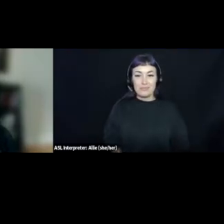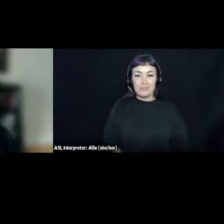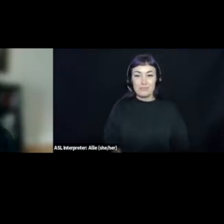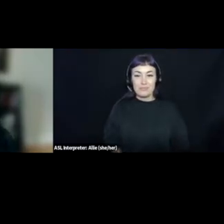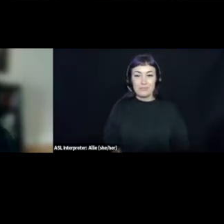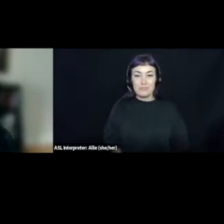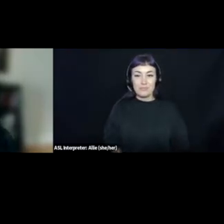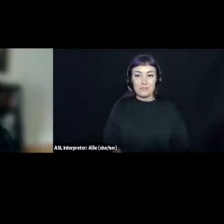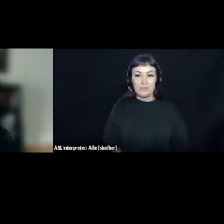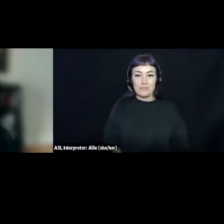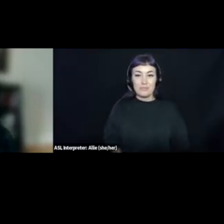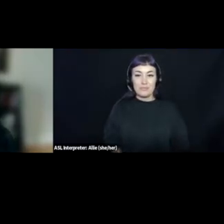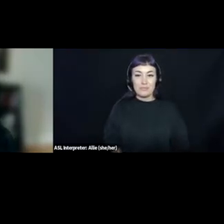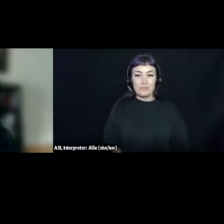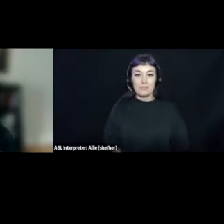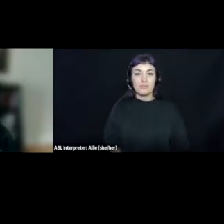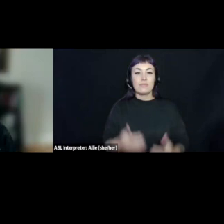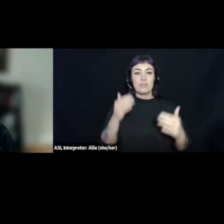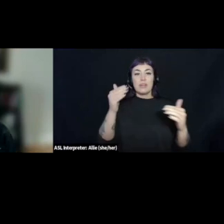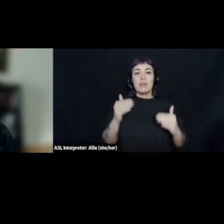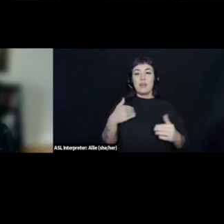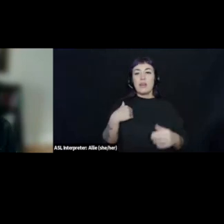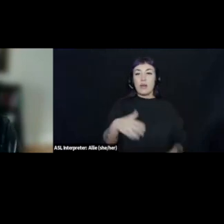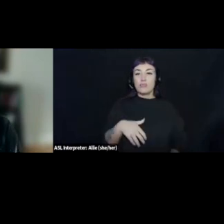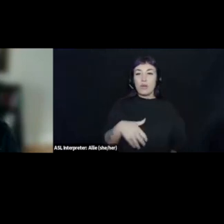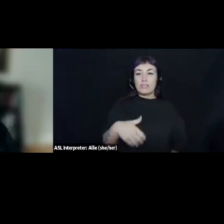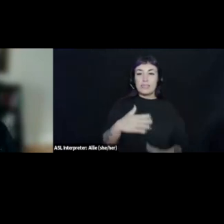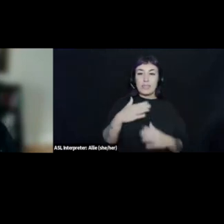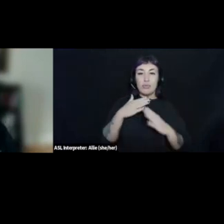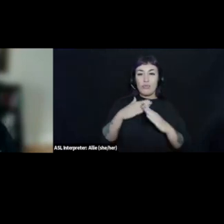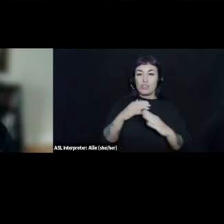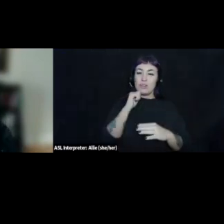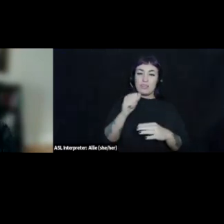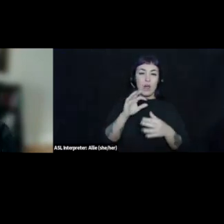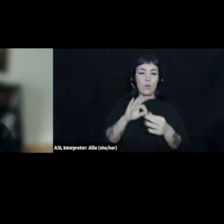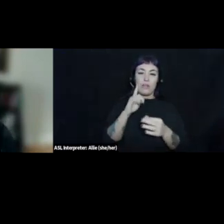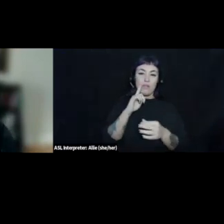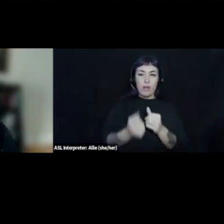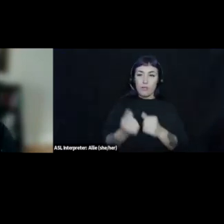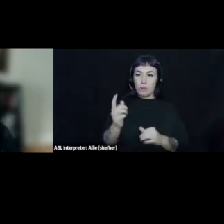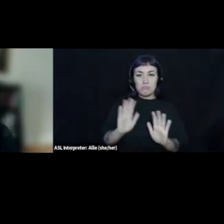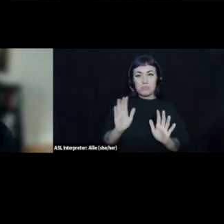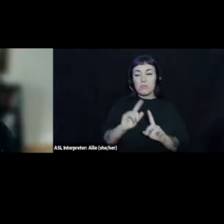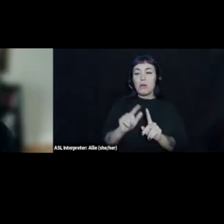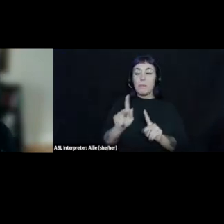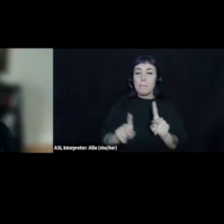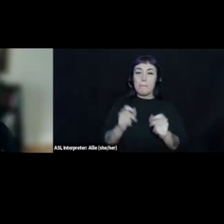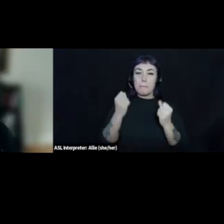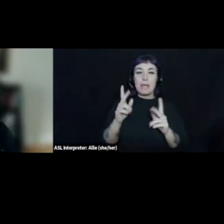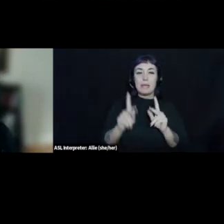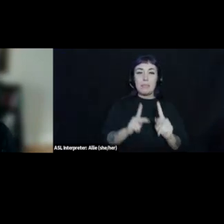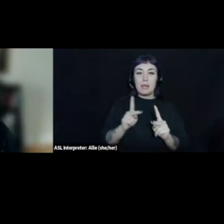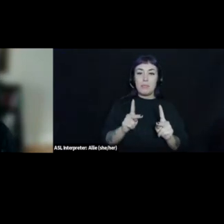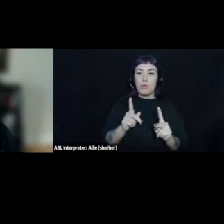All right, so let's move on to pregnancy prevention. That's not going to be relevant for everybody, but many folks are